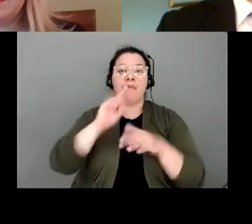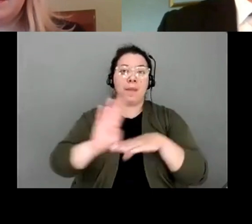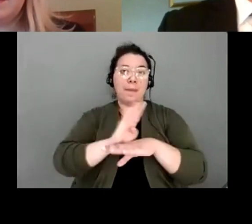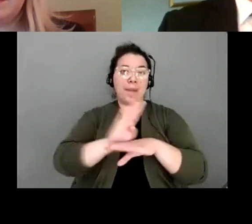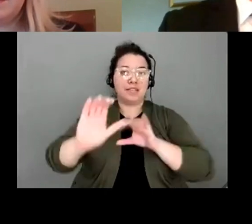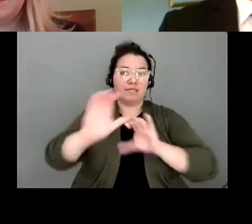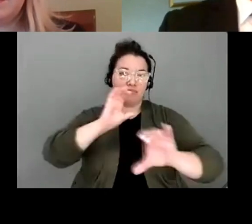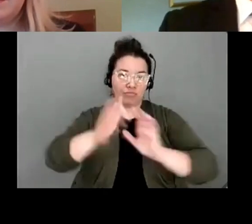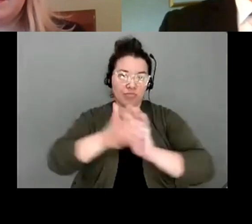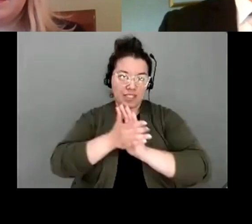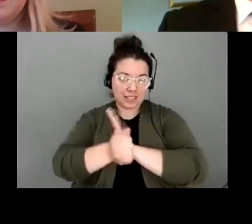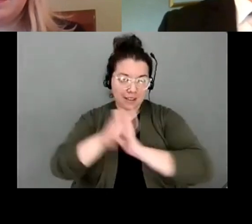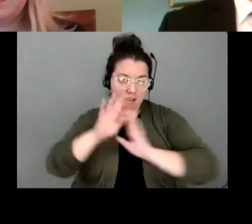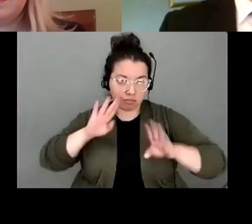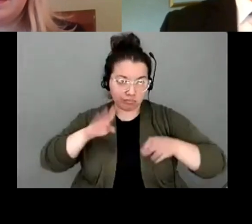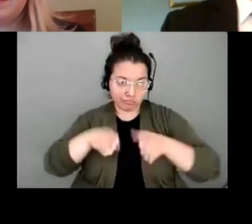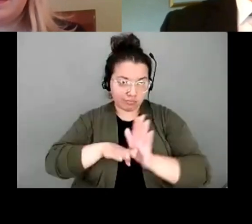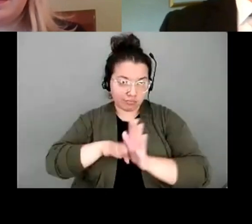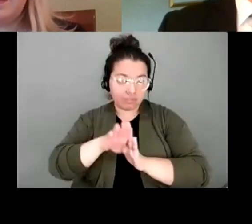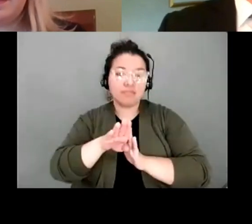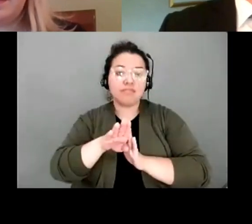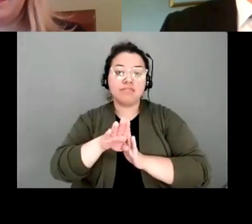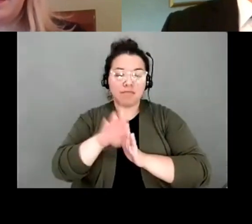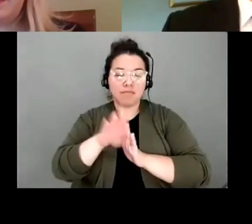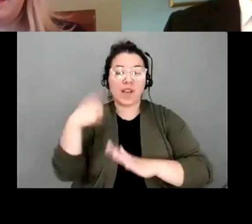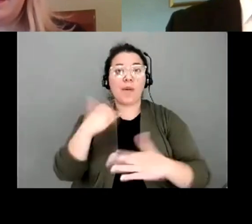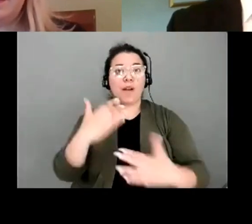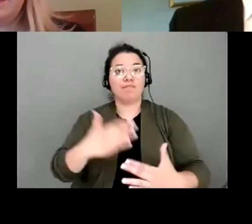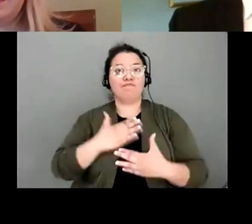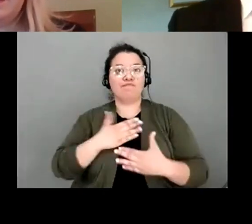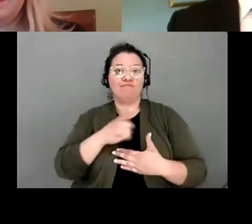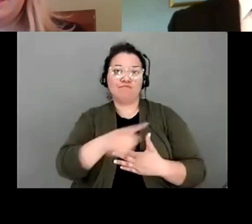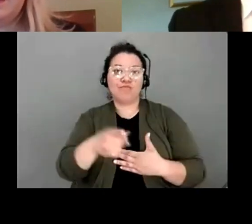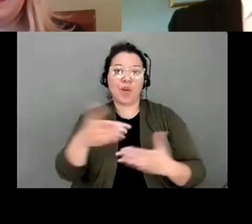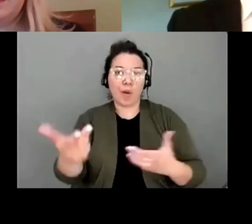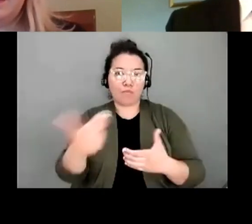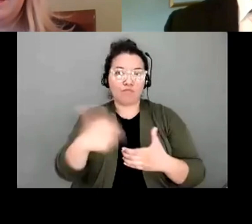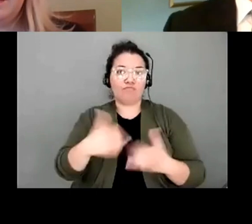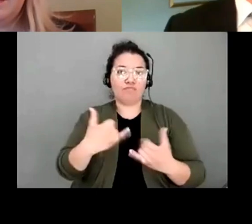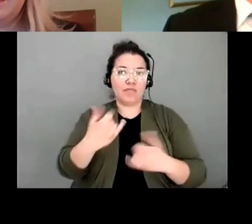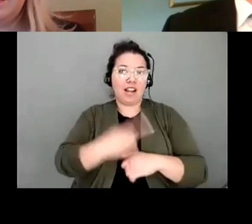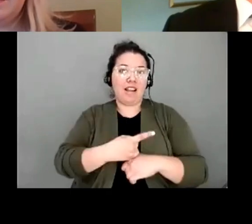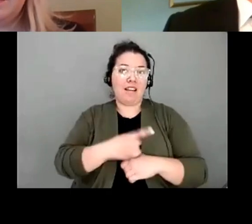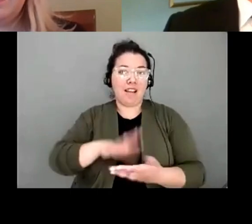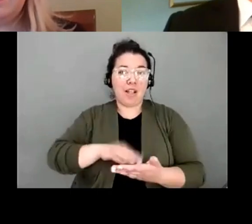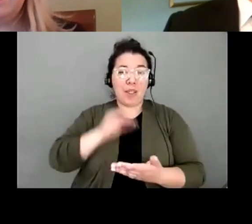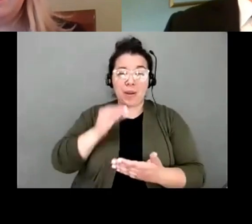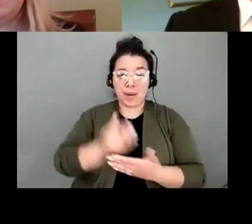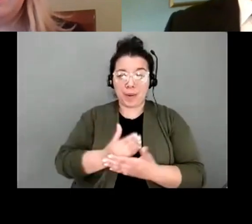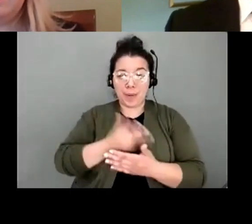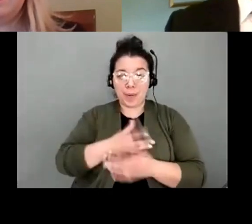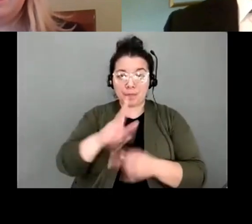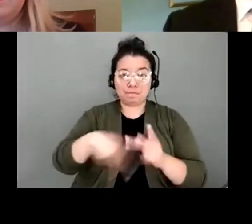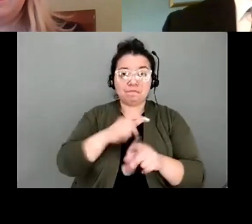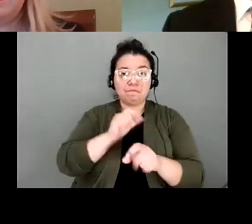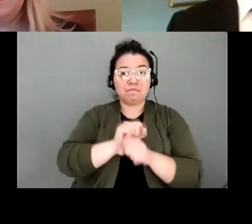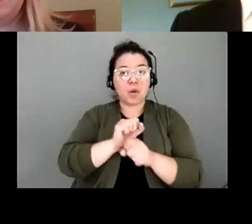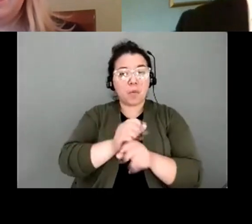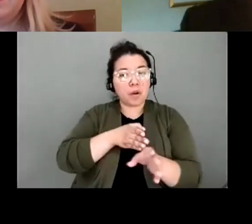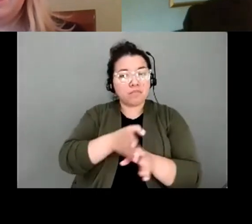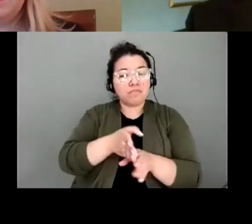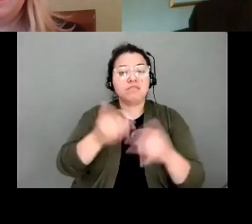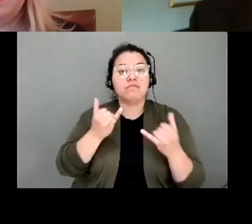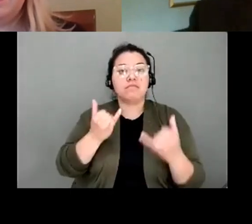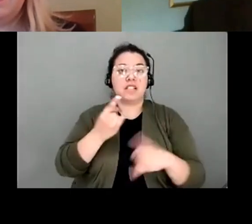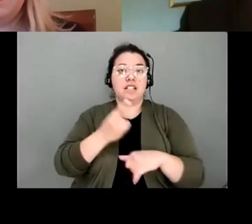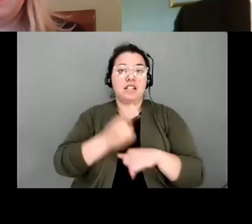skills. And we're so glad to have you here today to learn about a new career field, this time the world of real estate. And